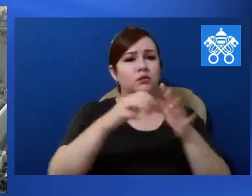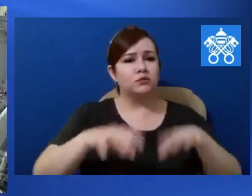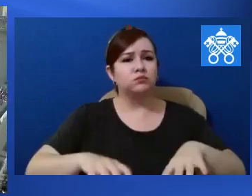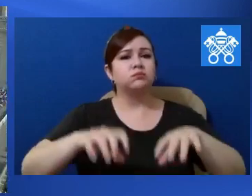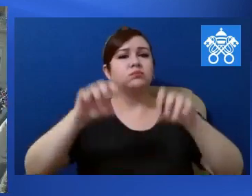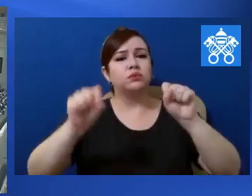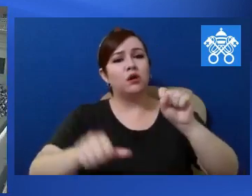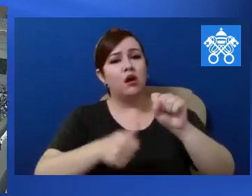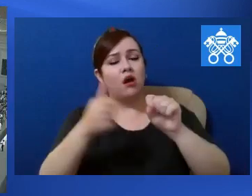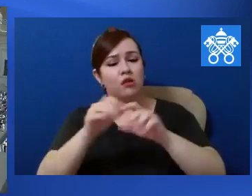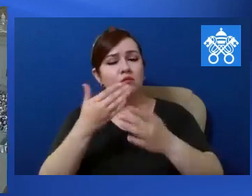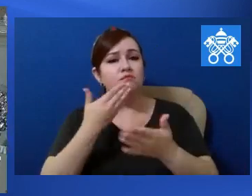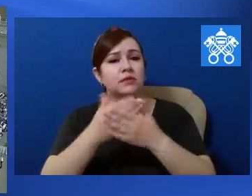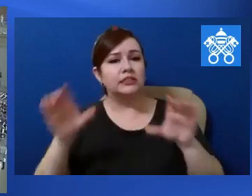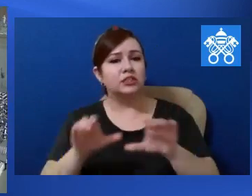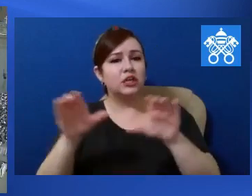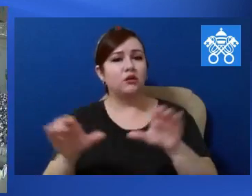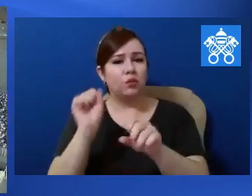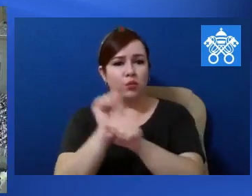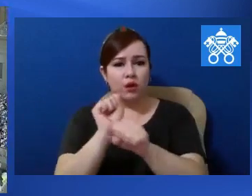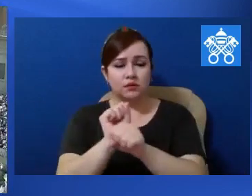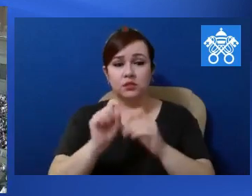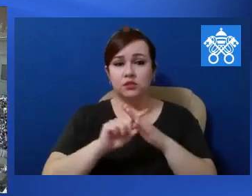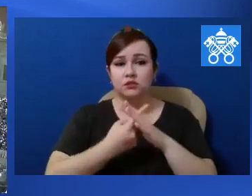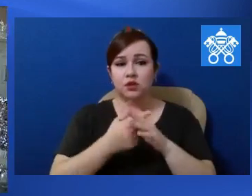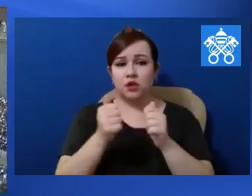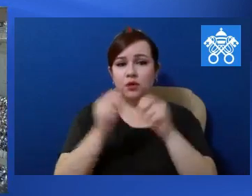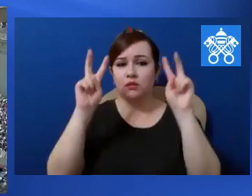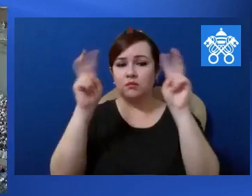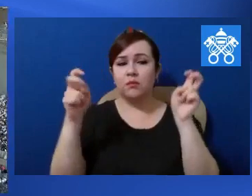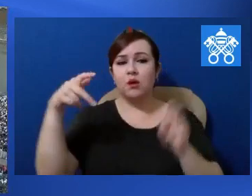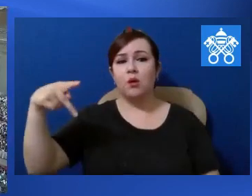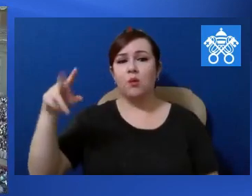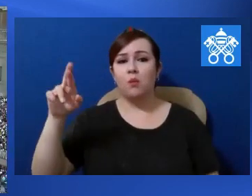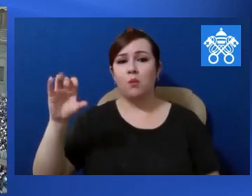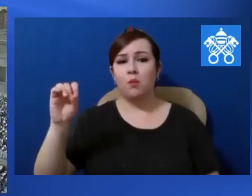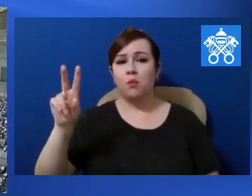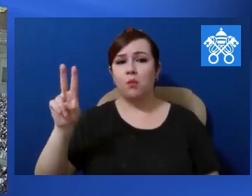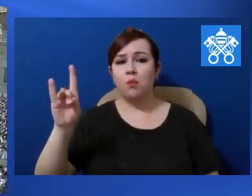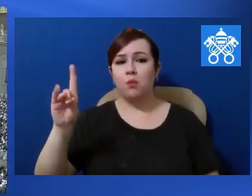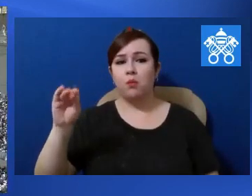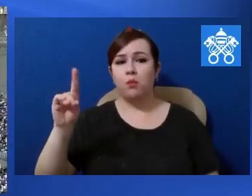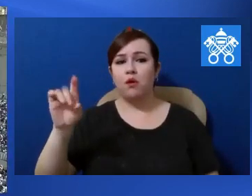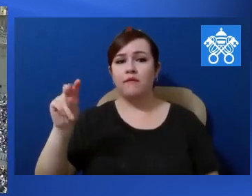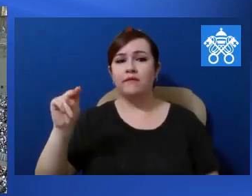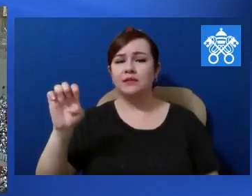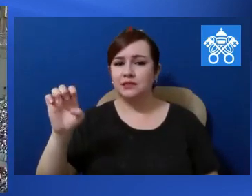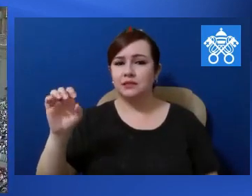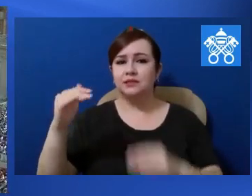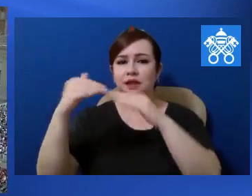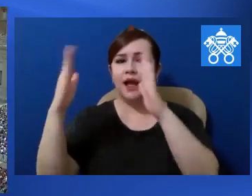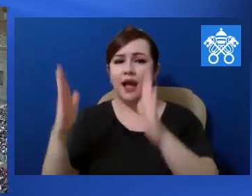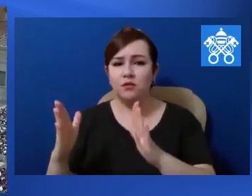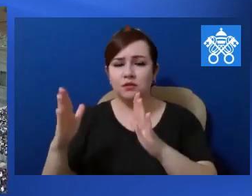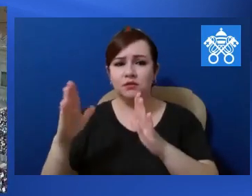a number of other charitable works, starting with the Providence House opened in Adelaide to take